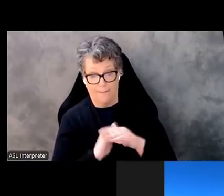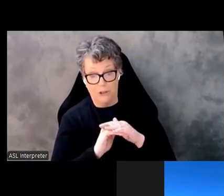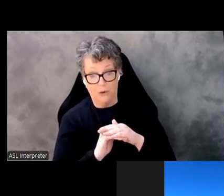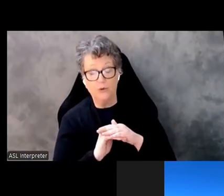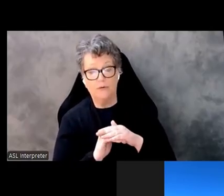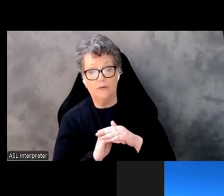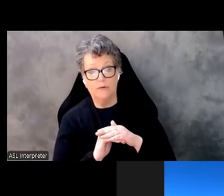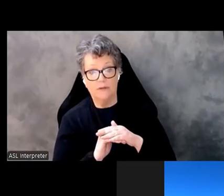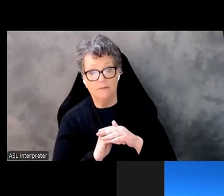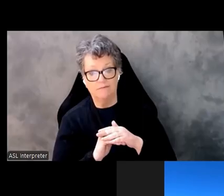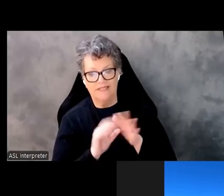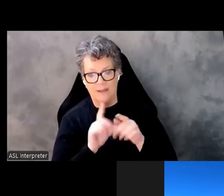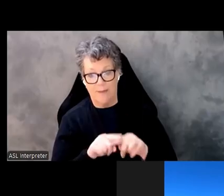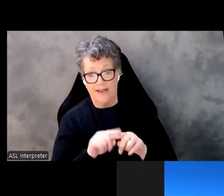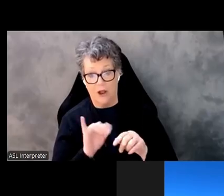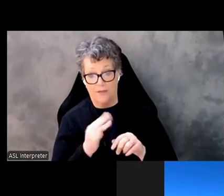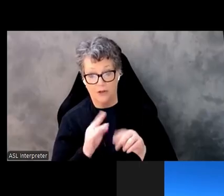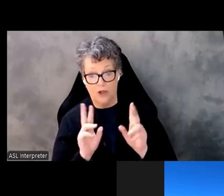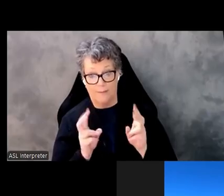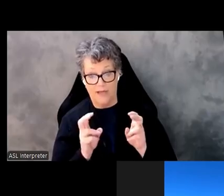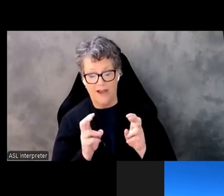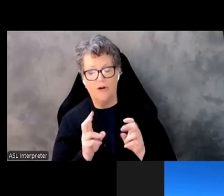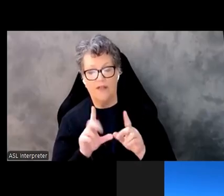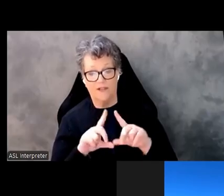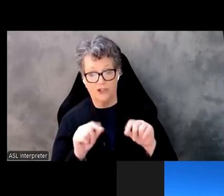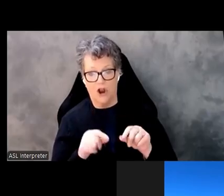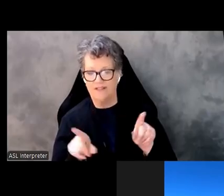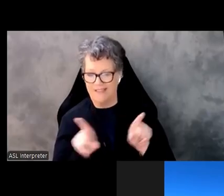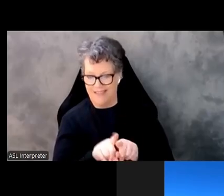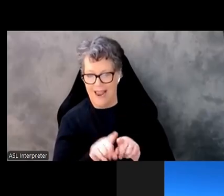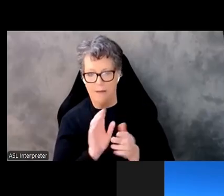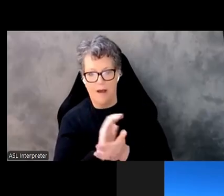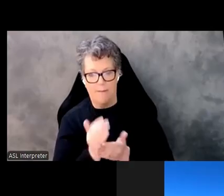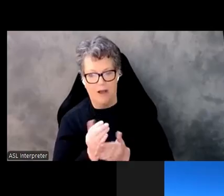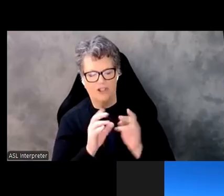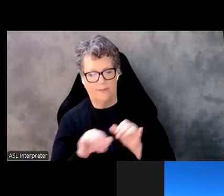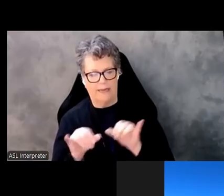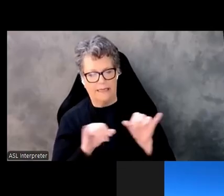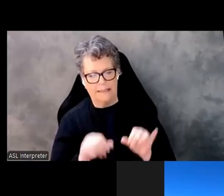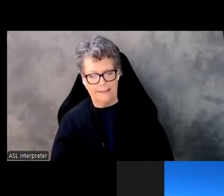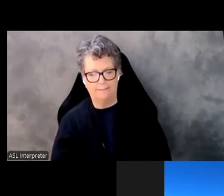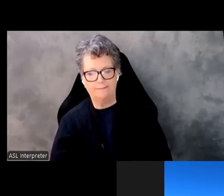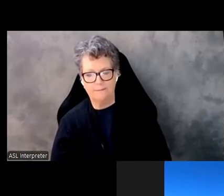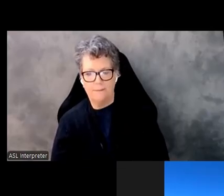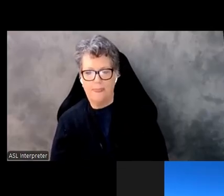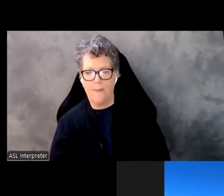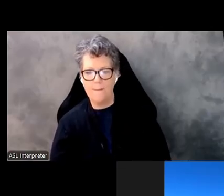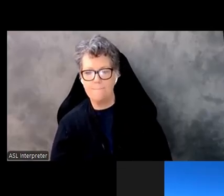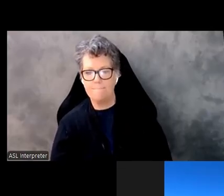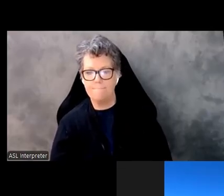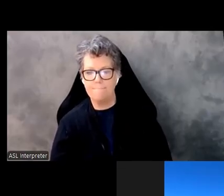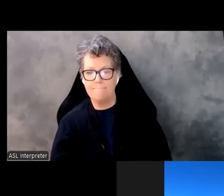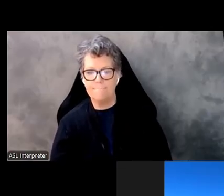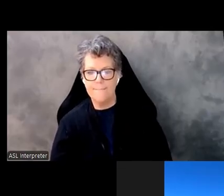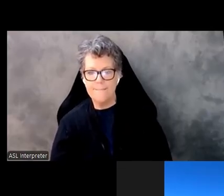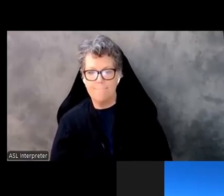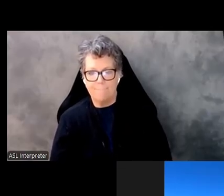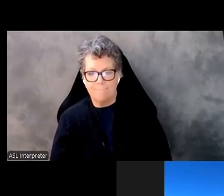job title. These cards will follow that same threshold amount, just to be consistent across our organization.